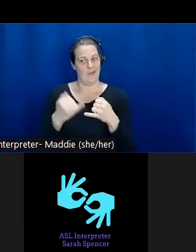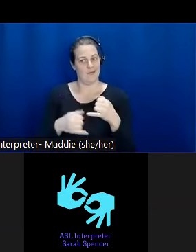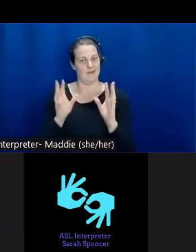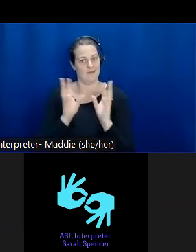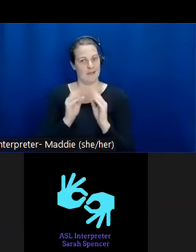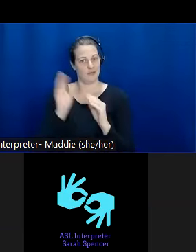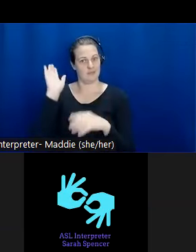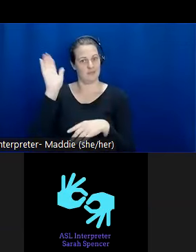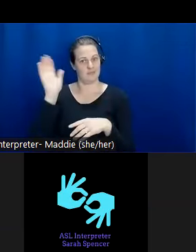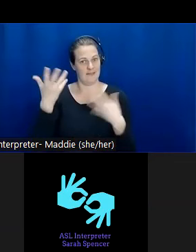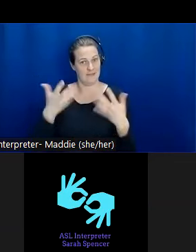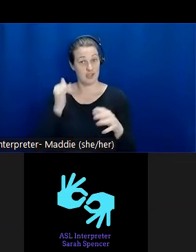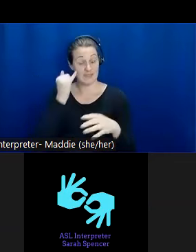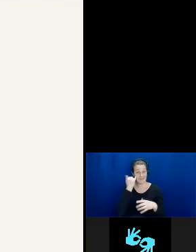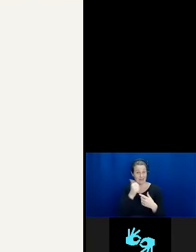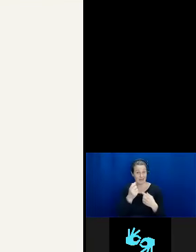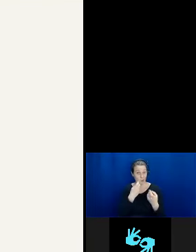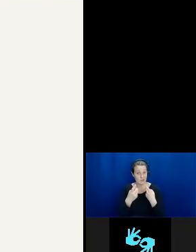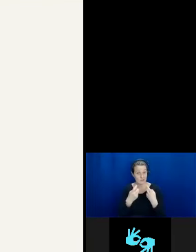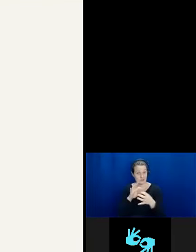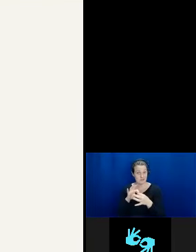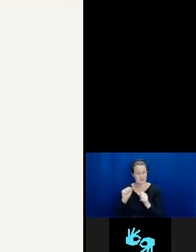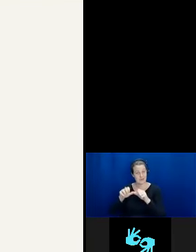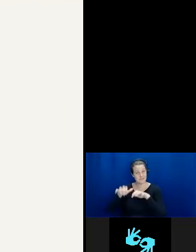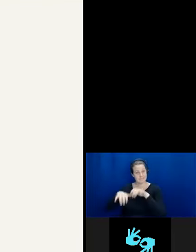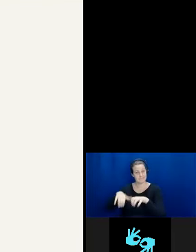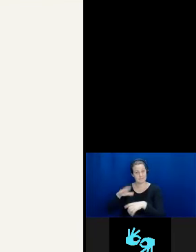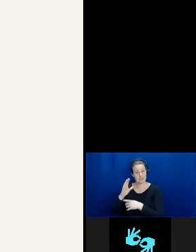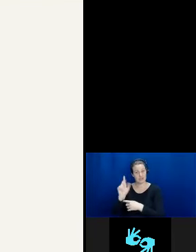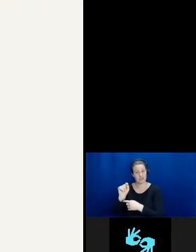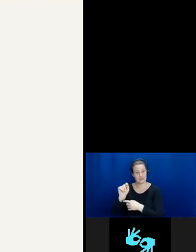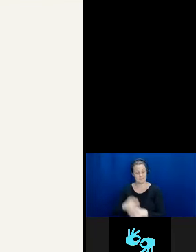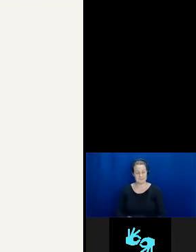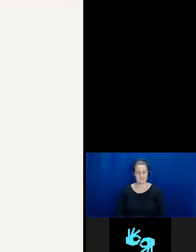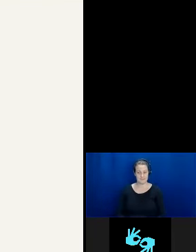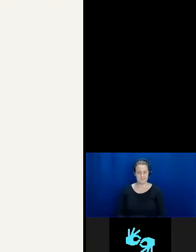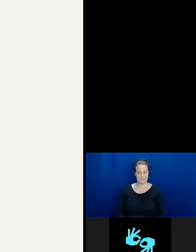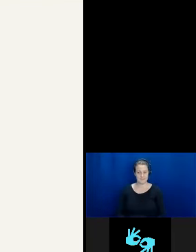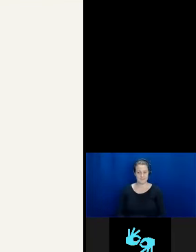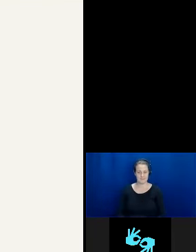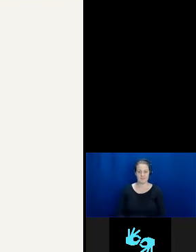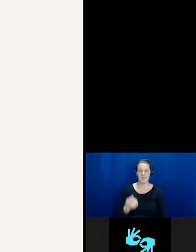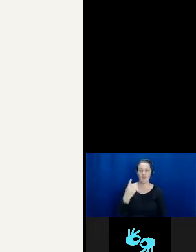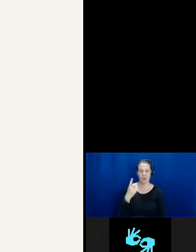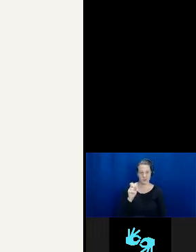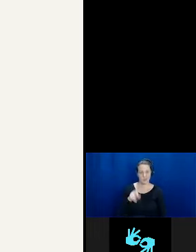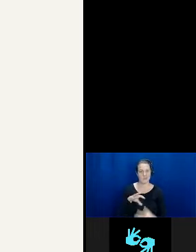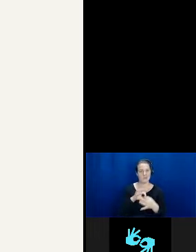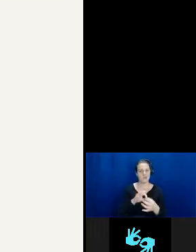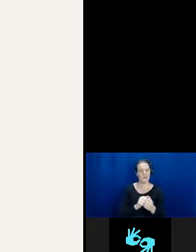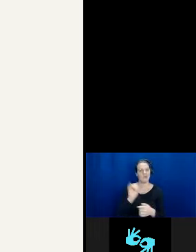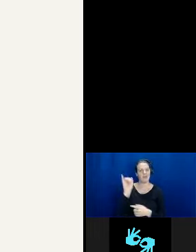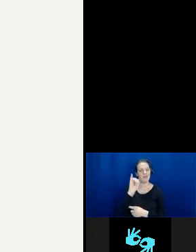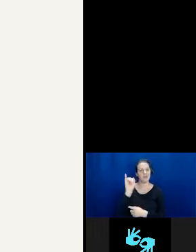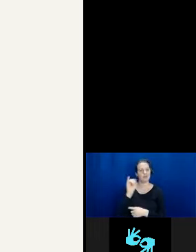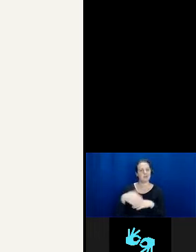to enter them in the chat. We have a question regarding insurance coverage. In